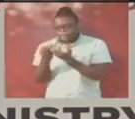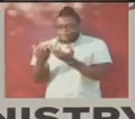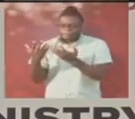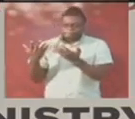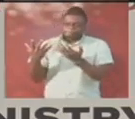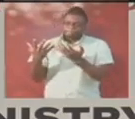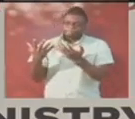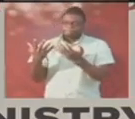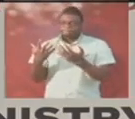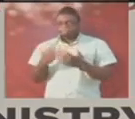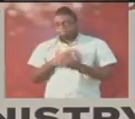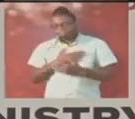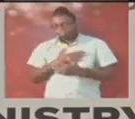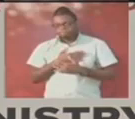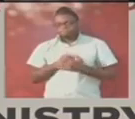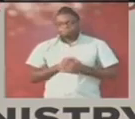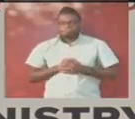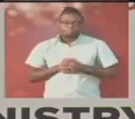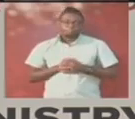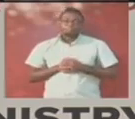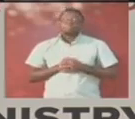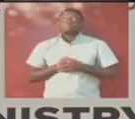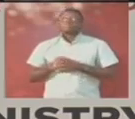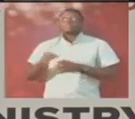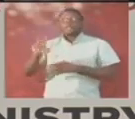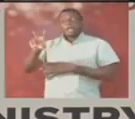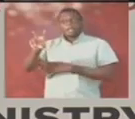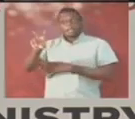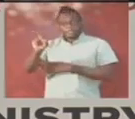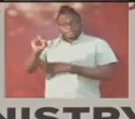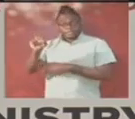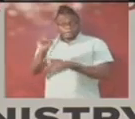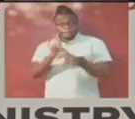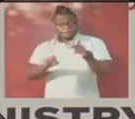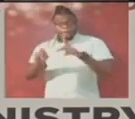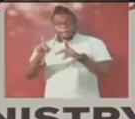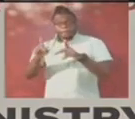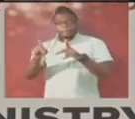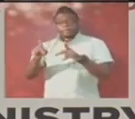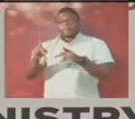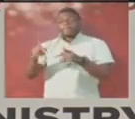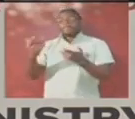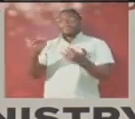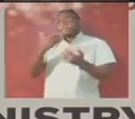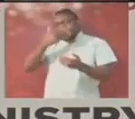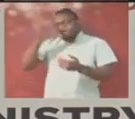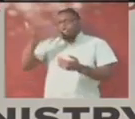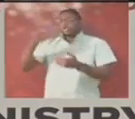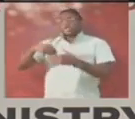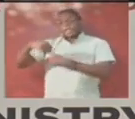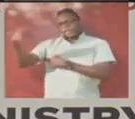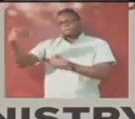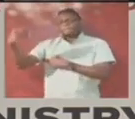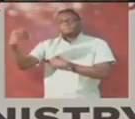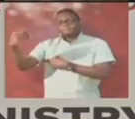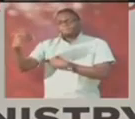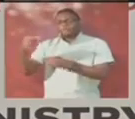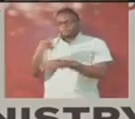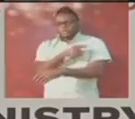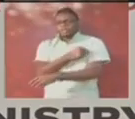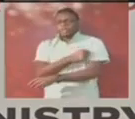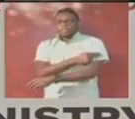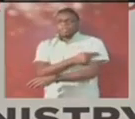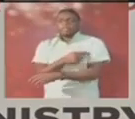deceased. There were 30 persons discharged from public health facilities, and I'll go into a bit more detail in terms of